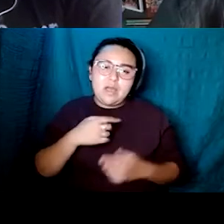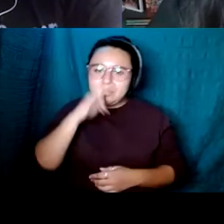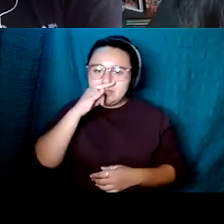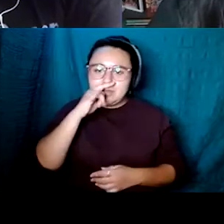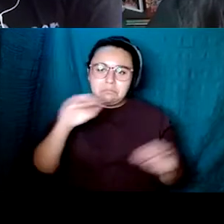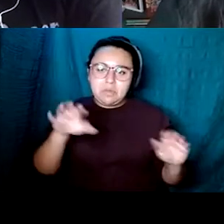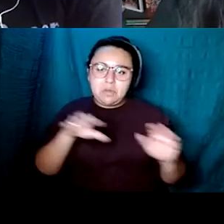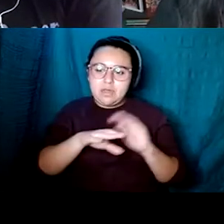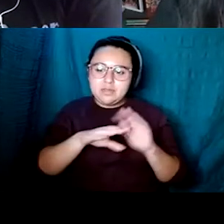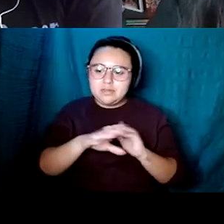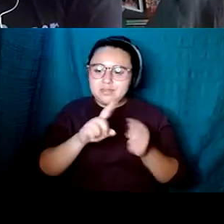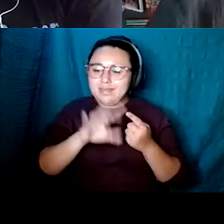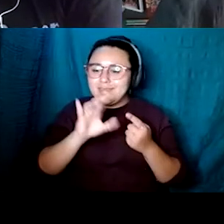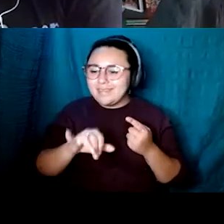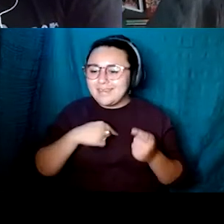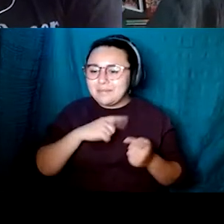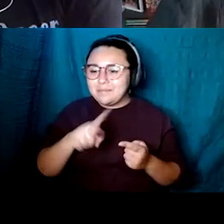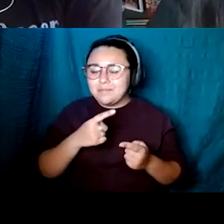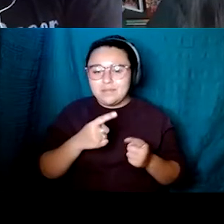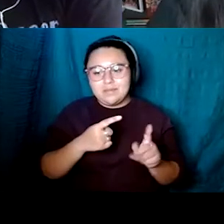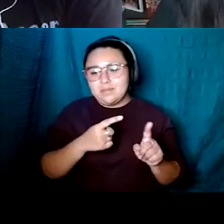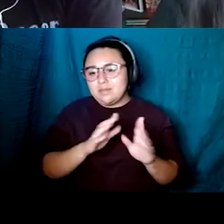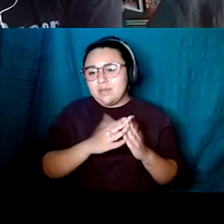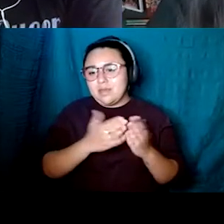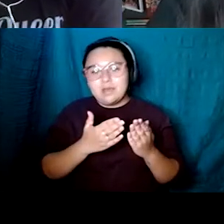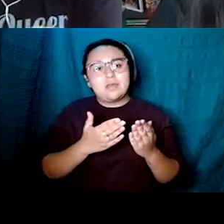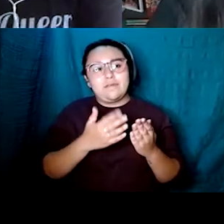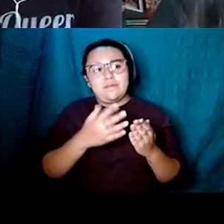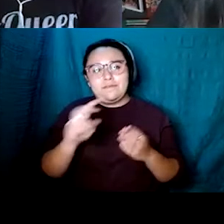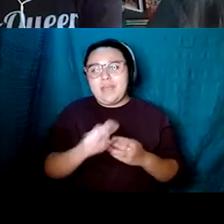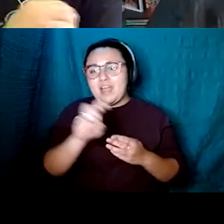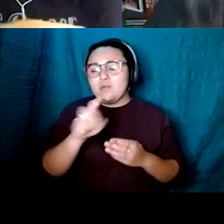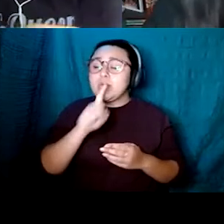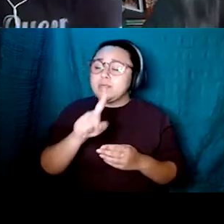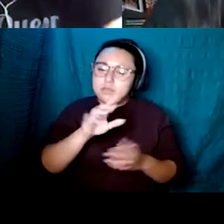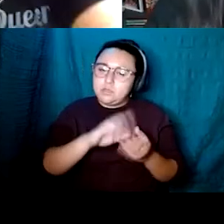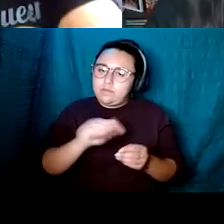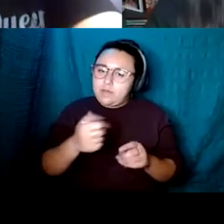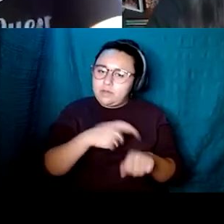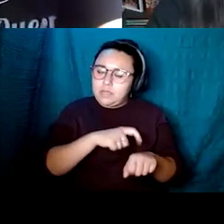to a book, but that's a story for another time.